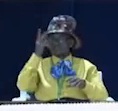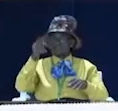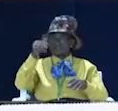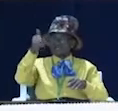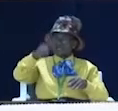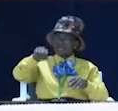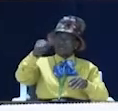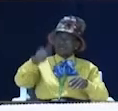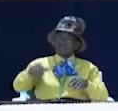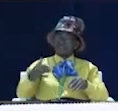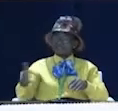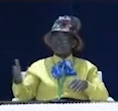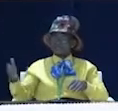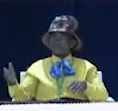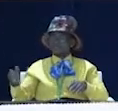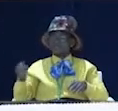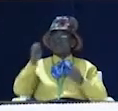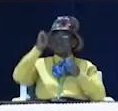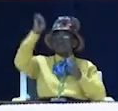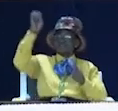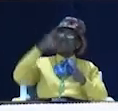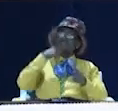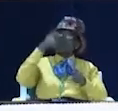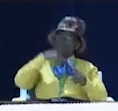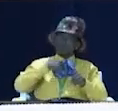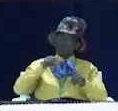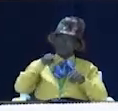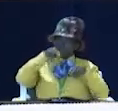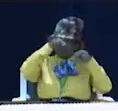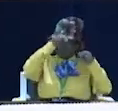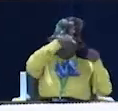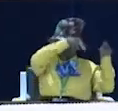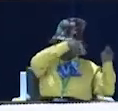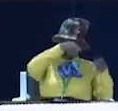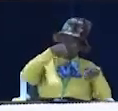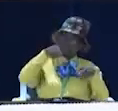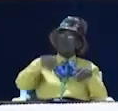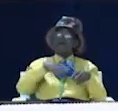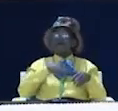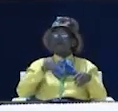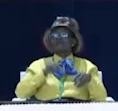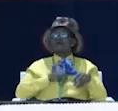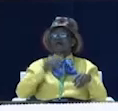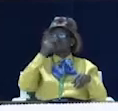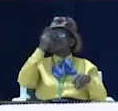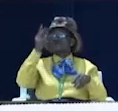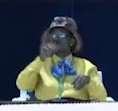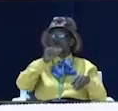at the cloud. So I looked down, and I saw a rainbow.